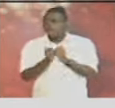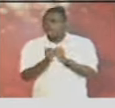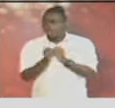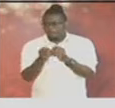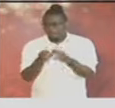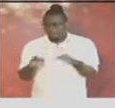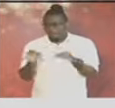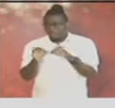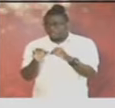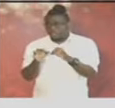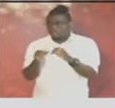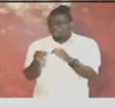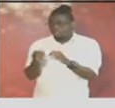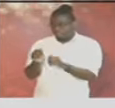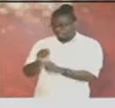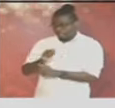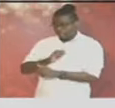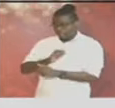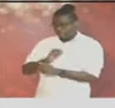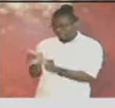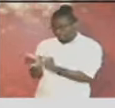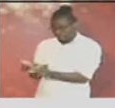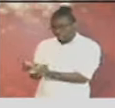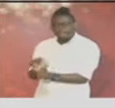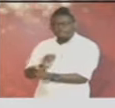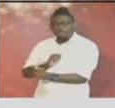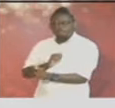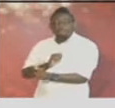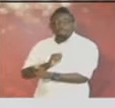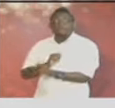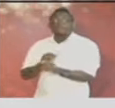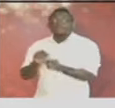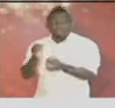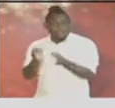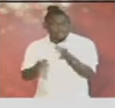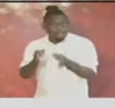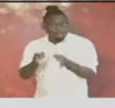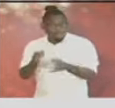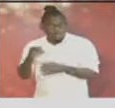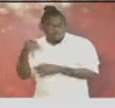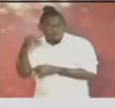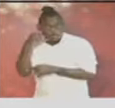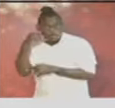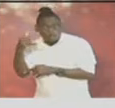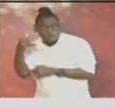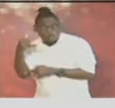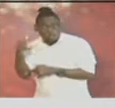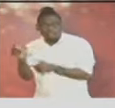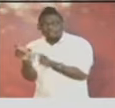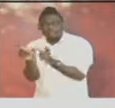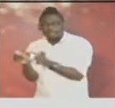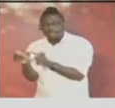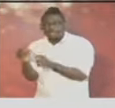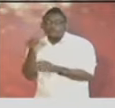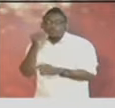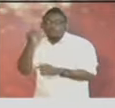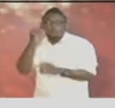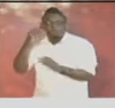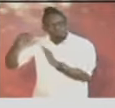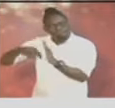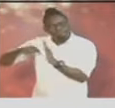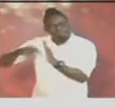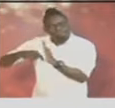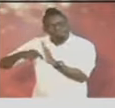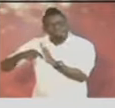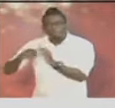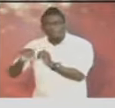to self-quarantine, so that when persons are asked to remain in quarantine, we do want to emphasize that there are several